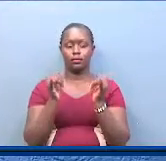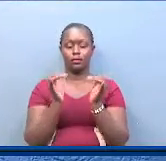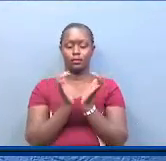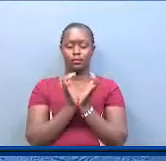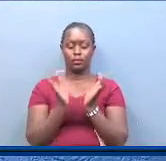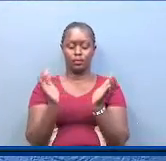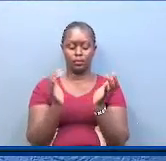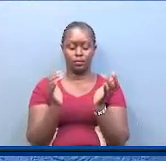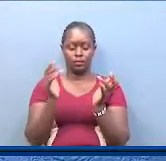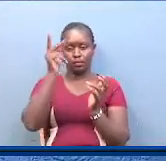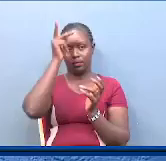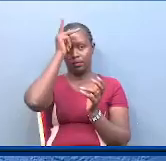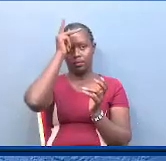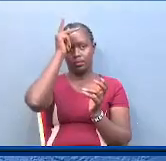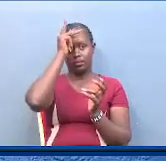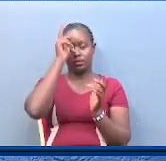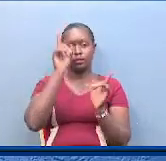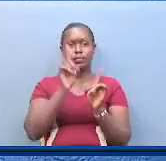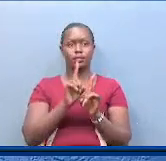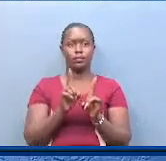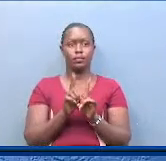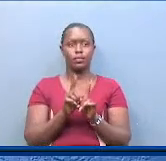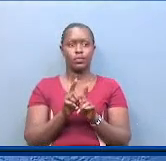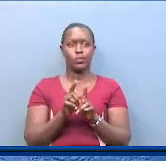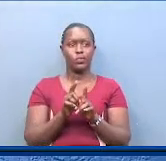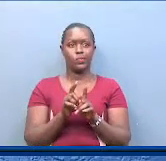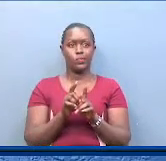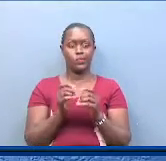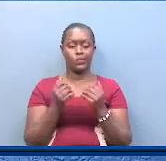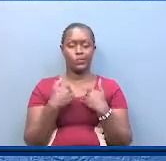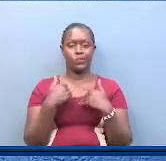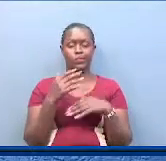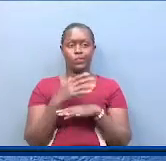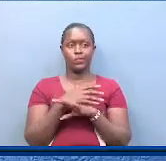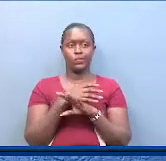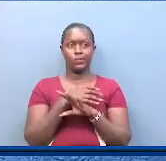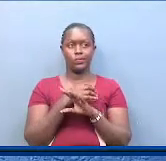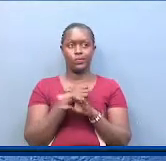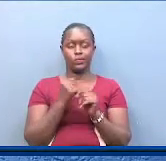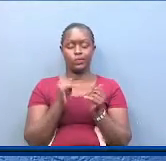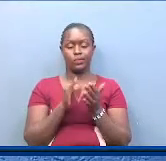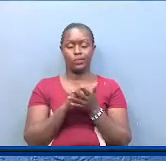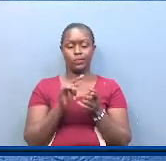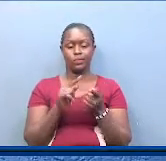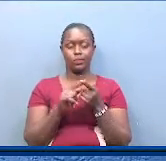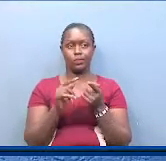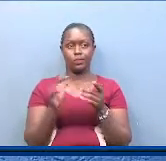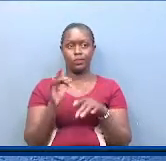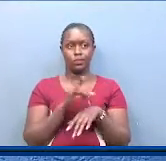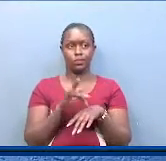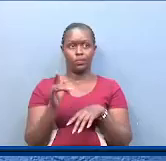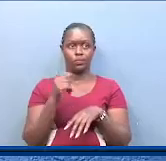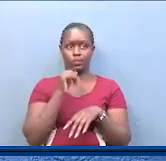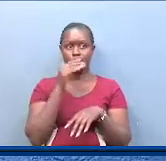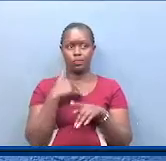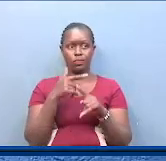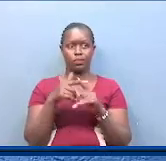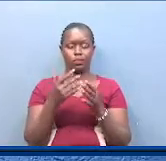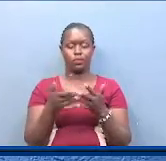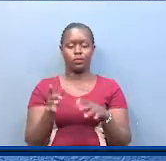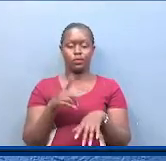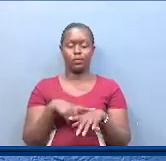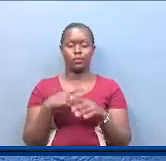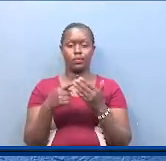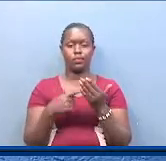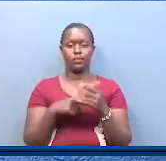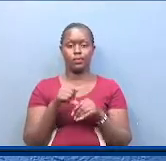public knowledge. In fact, there was a presidential decree to that effect. So we don't even need to waste our time discussing that.